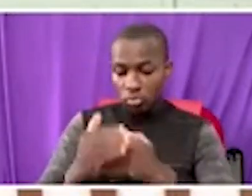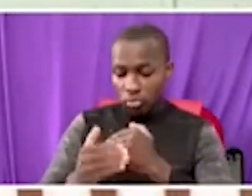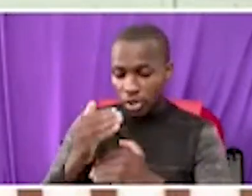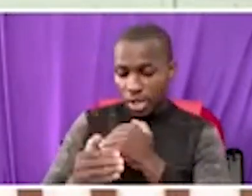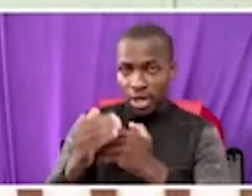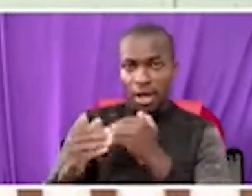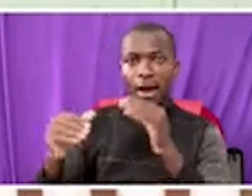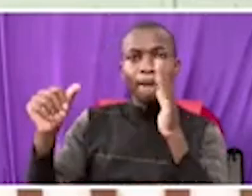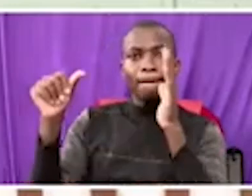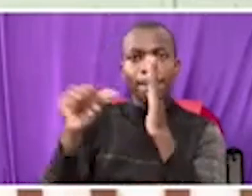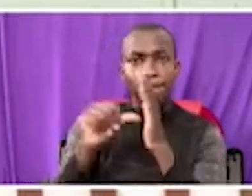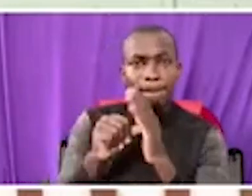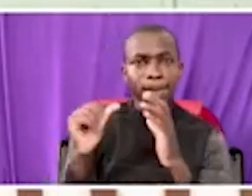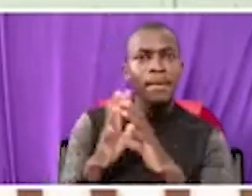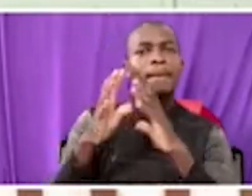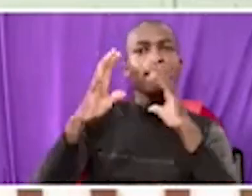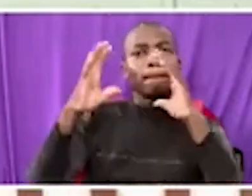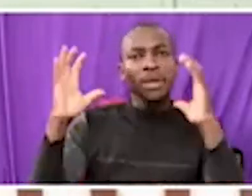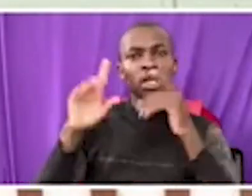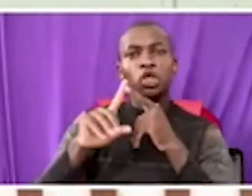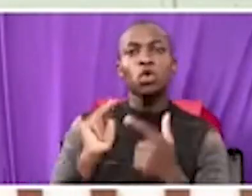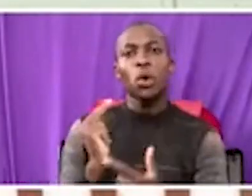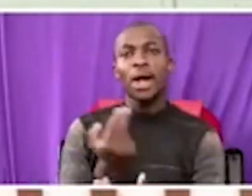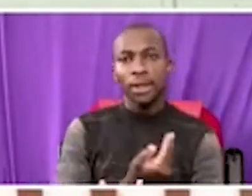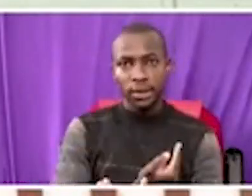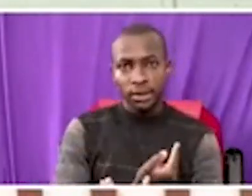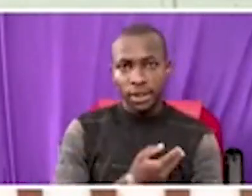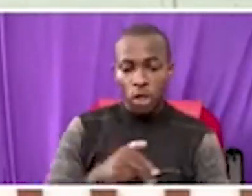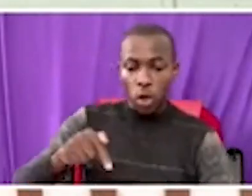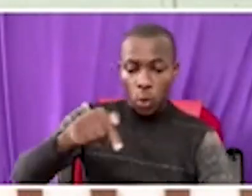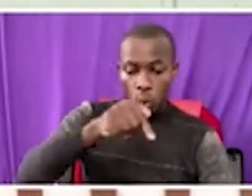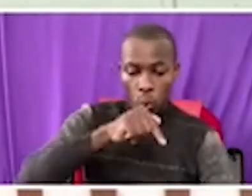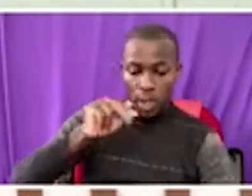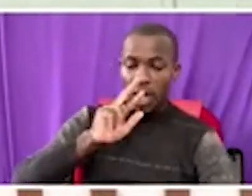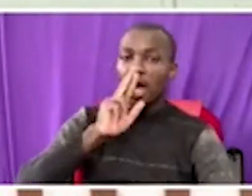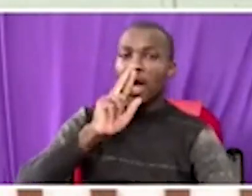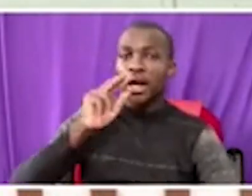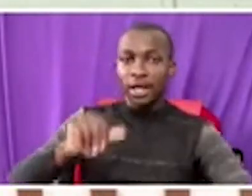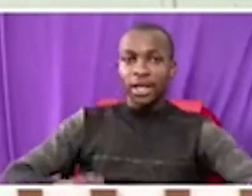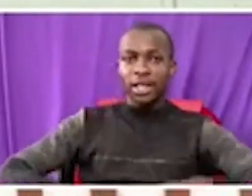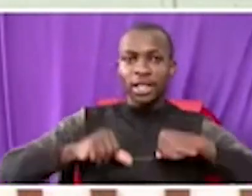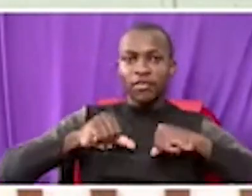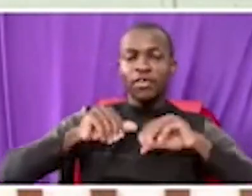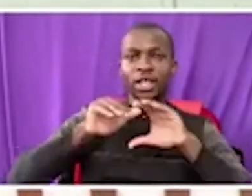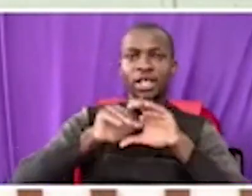pandemic. We are living in a broken society,